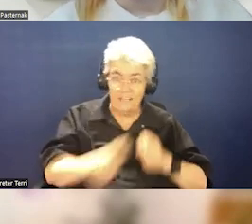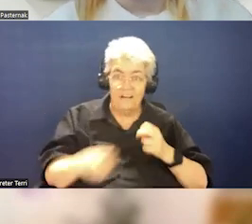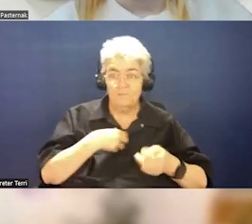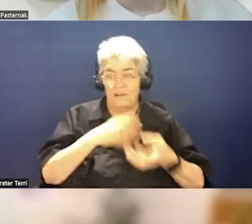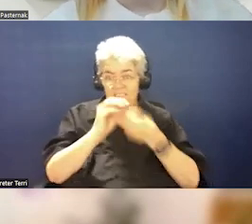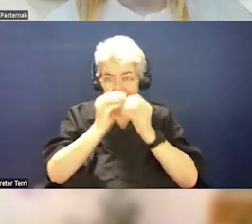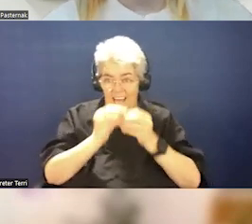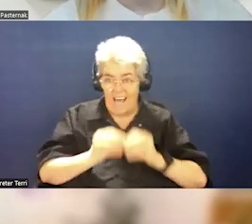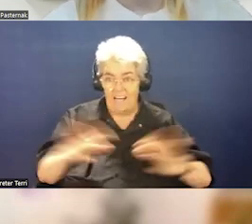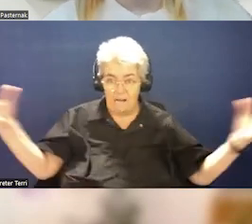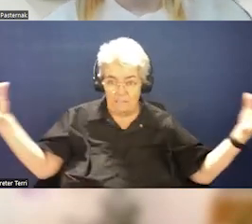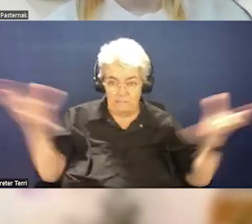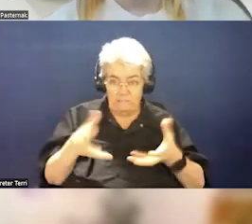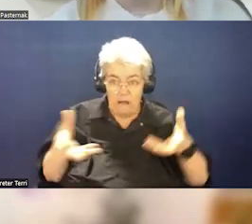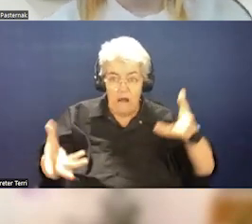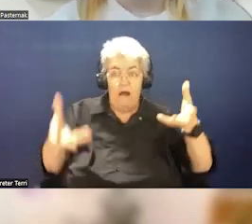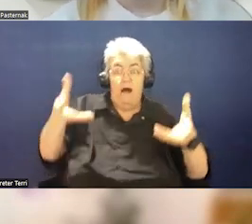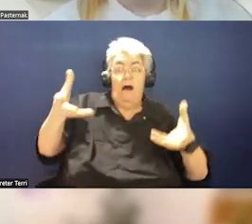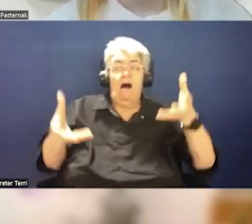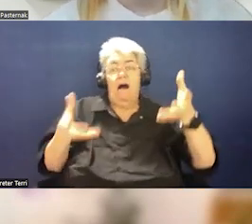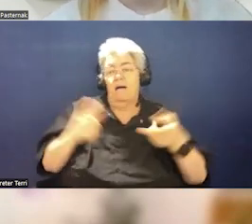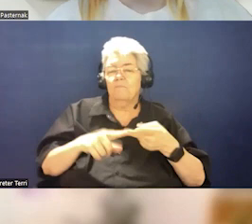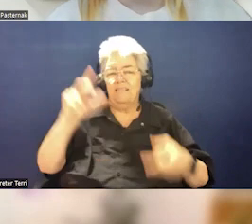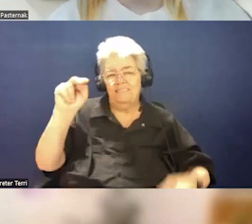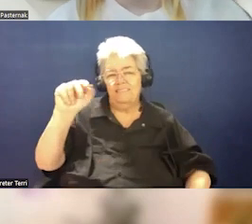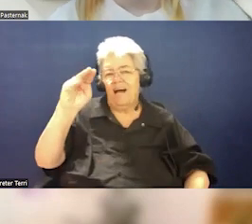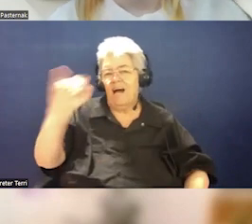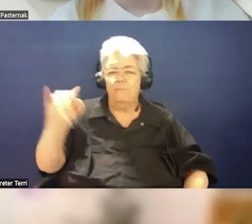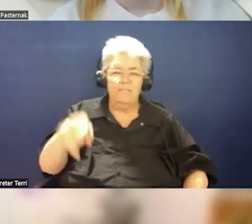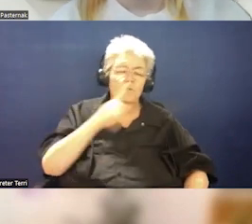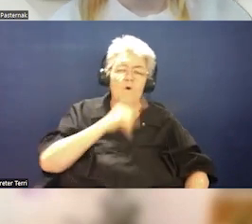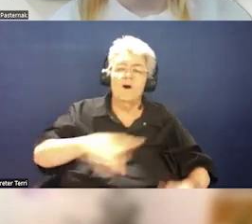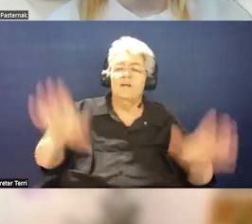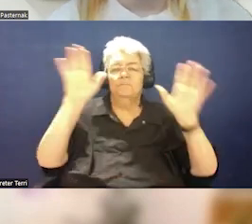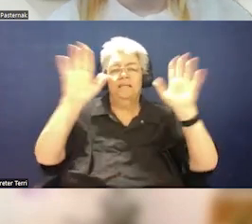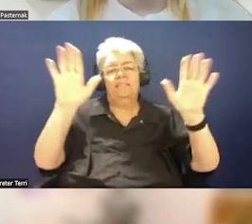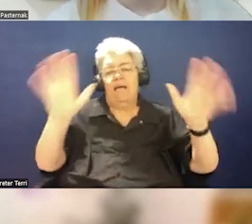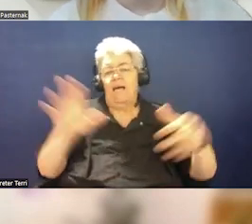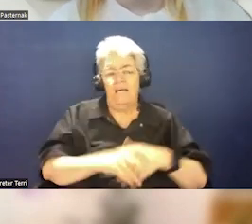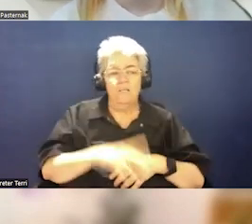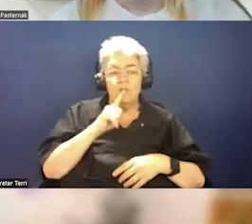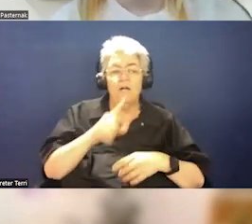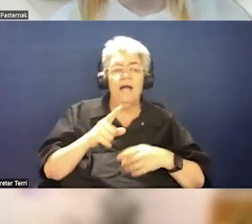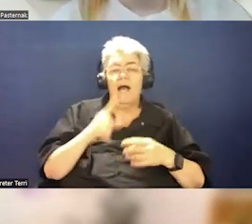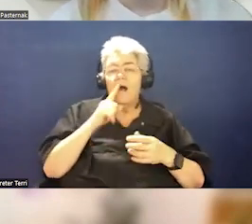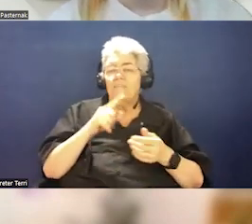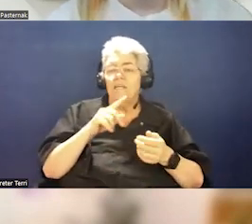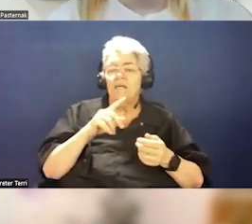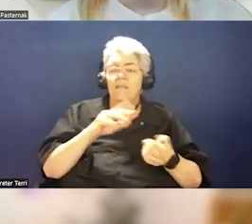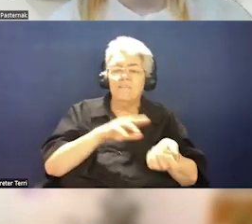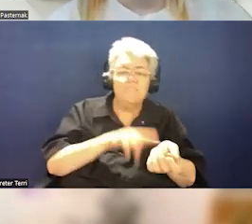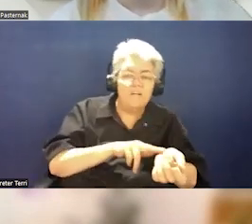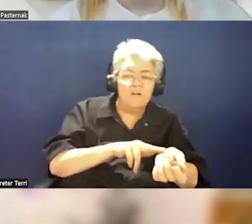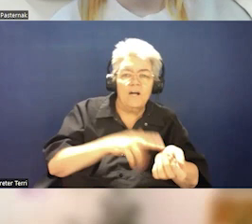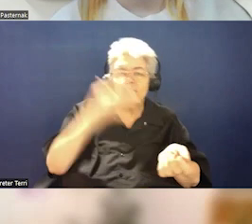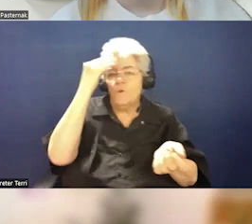point, but NAMI, you guys are just spectacular. Just in taking a look at what is out there, having a finger on the pulse, and